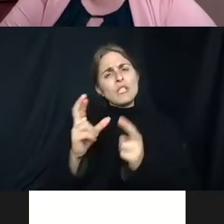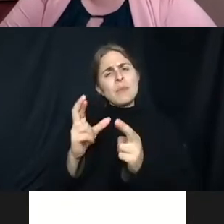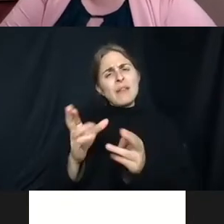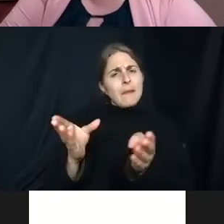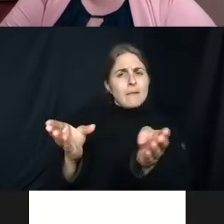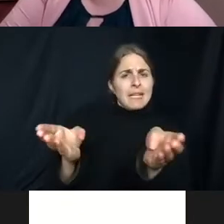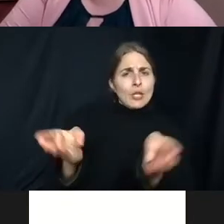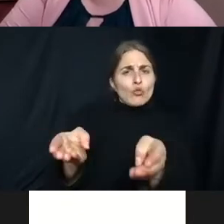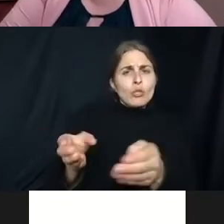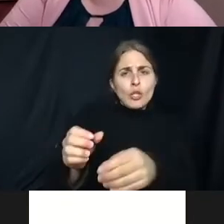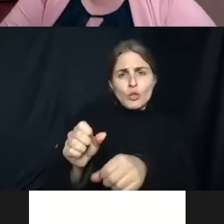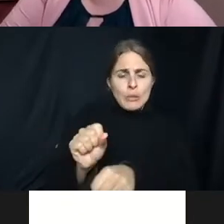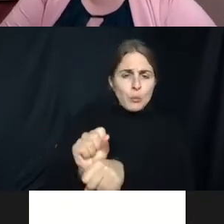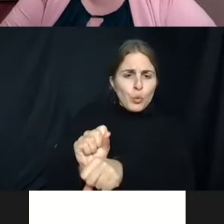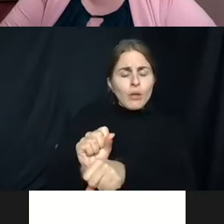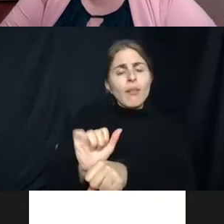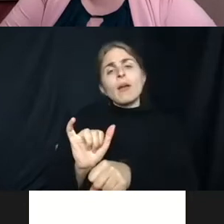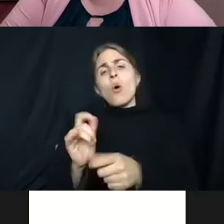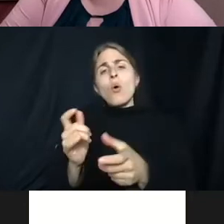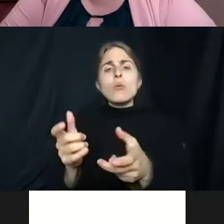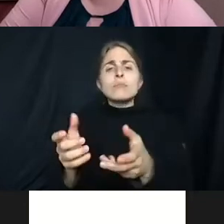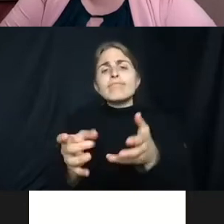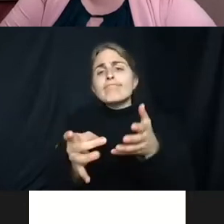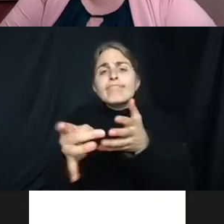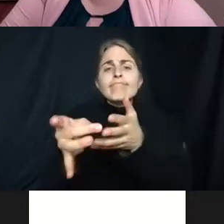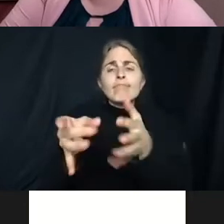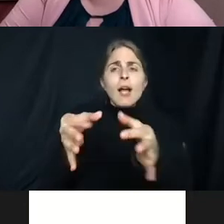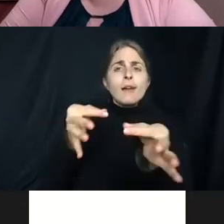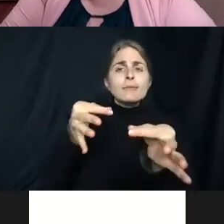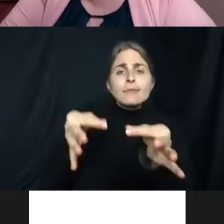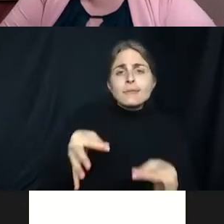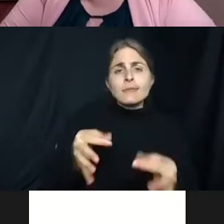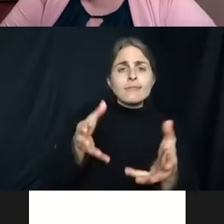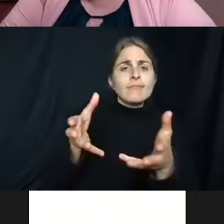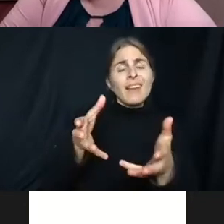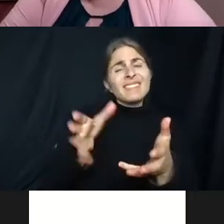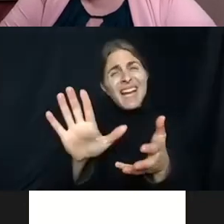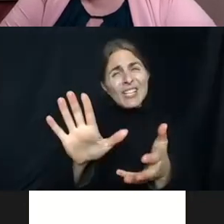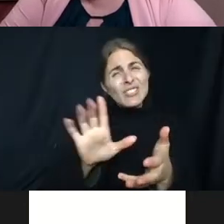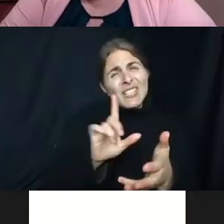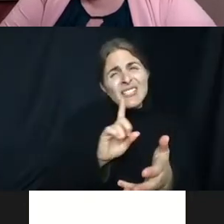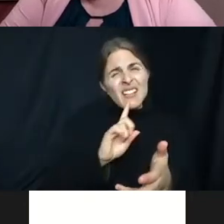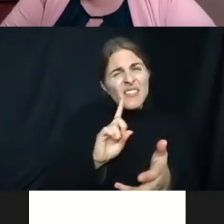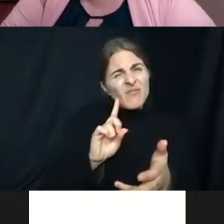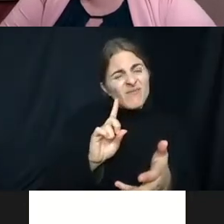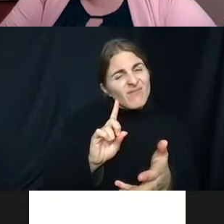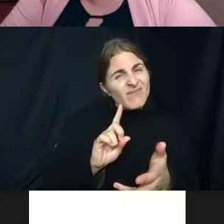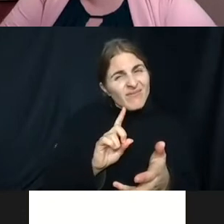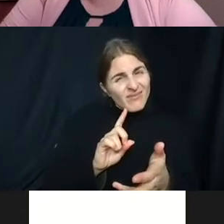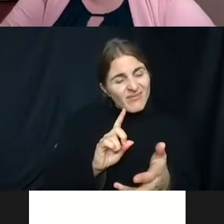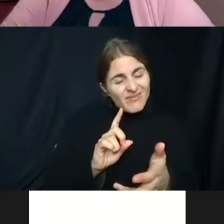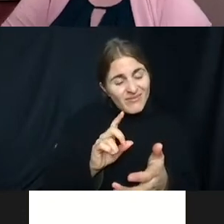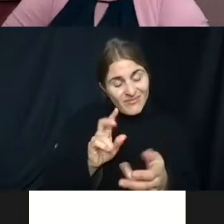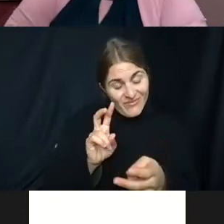like, you know, the hand holding and the explaining of like, hey, that's actually kind of fucked up to say. Like,